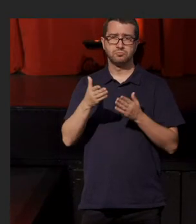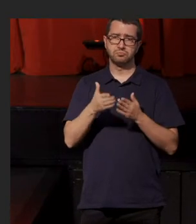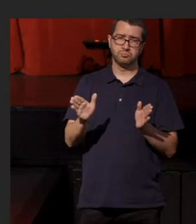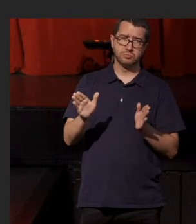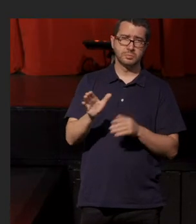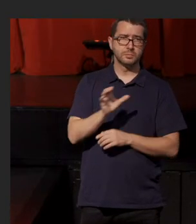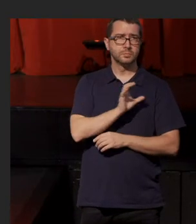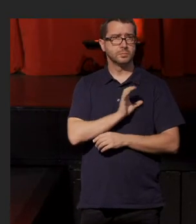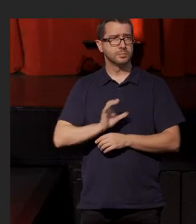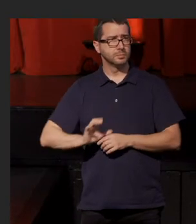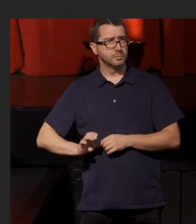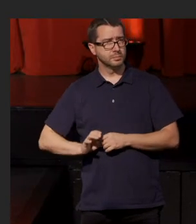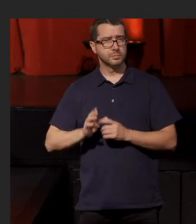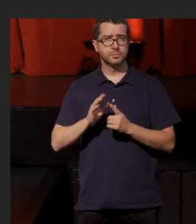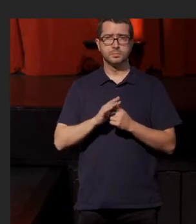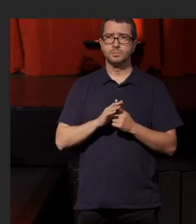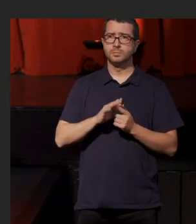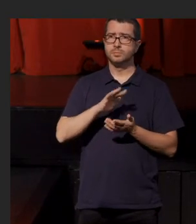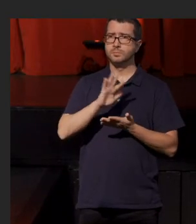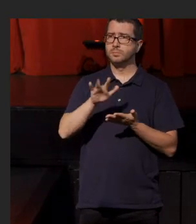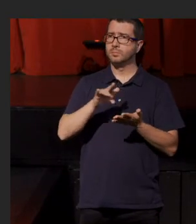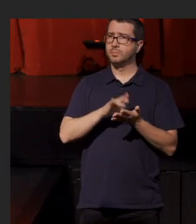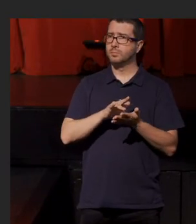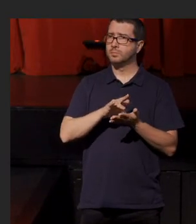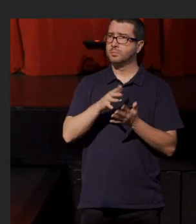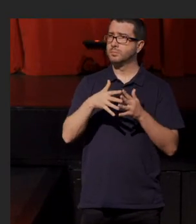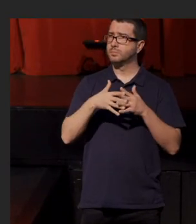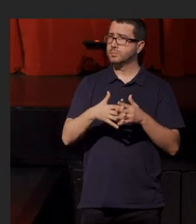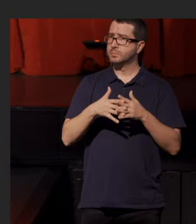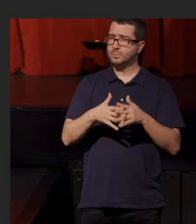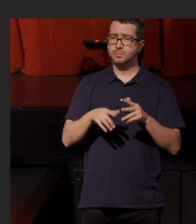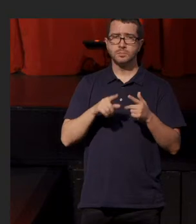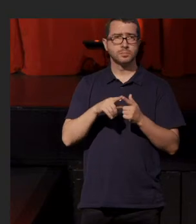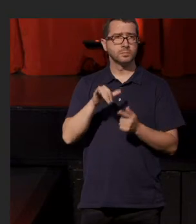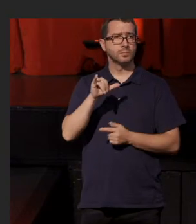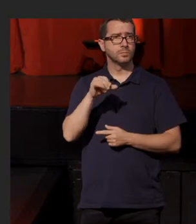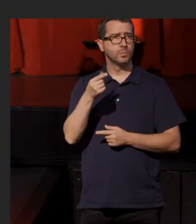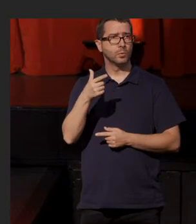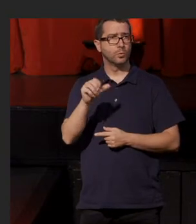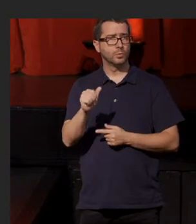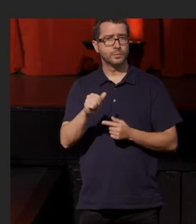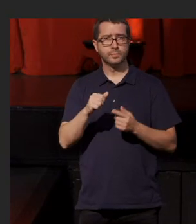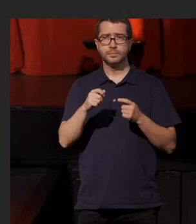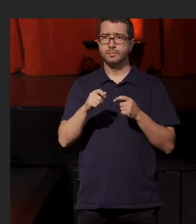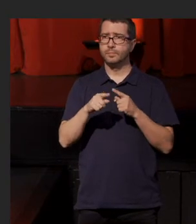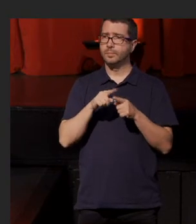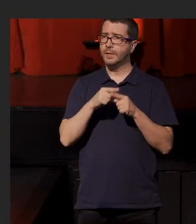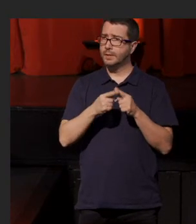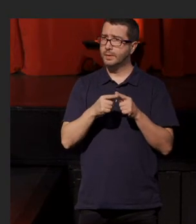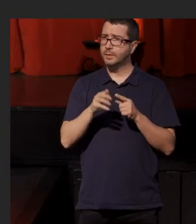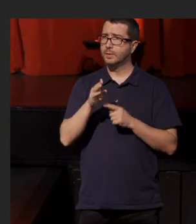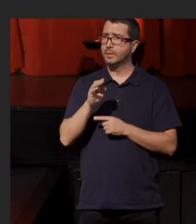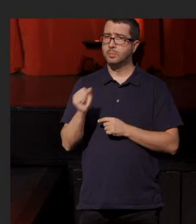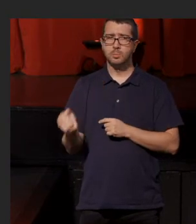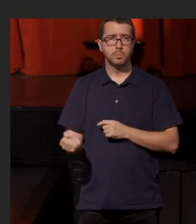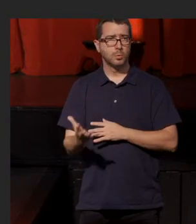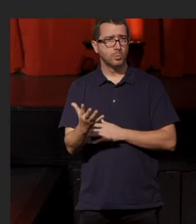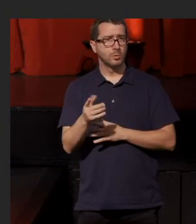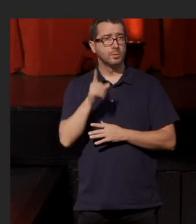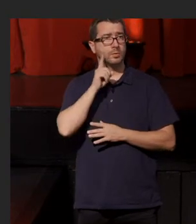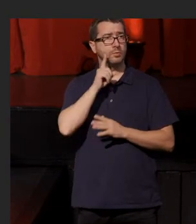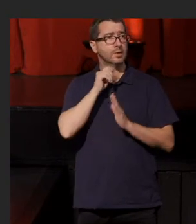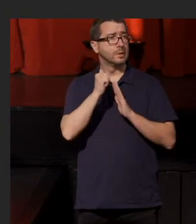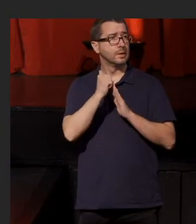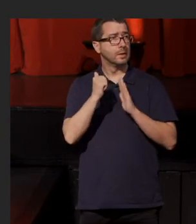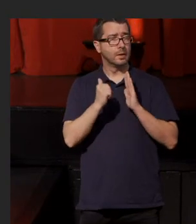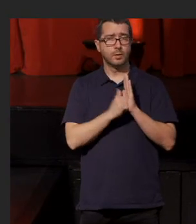Christian from the Midwest. She had, you know, interests in, I don't know, yoga, knitting, bowling, or whatever. And they just started this fictitious account.